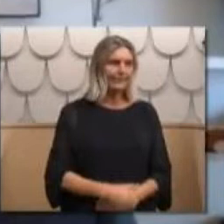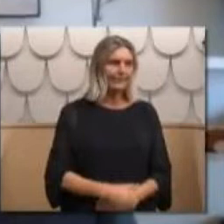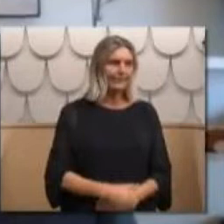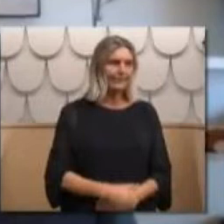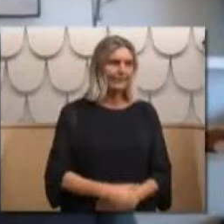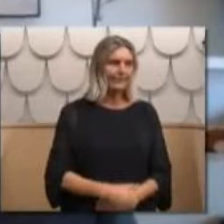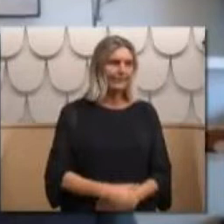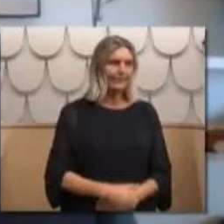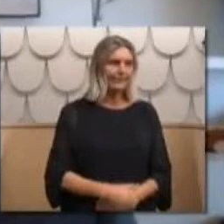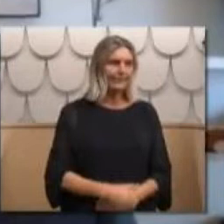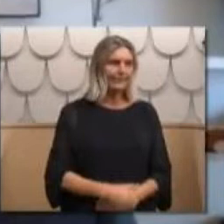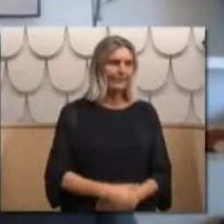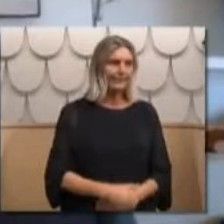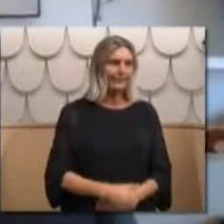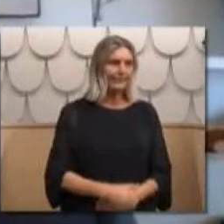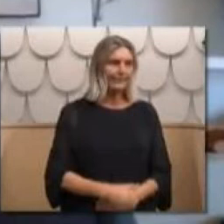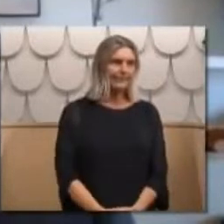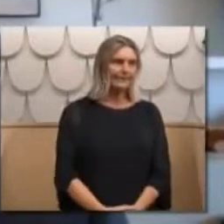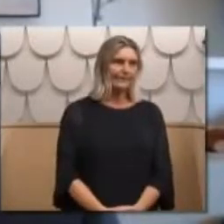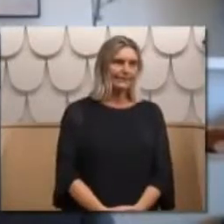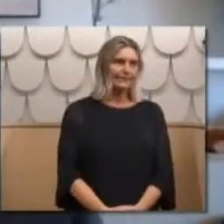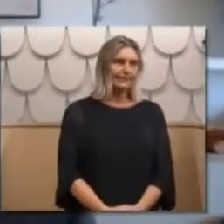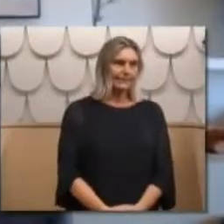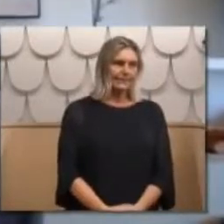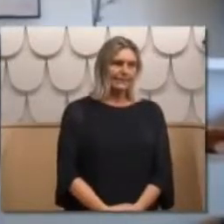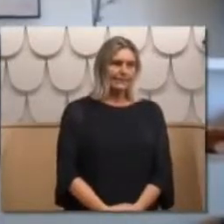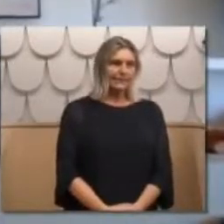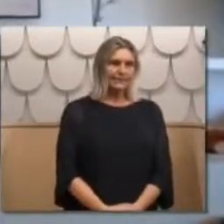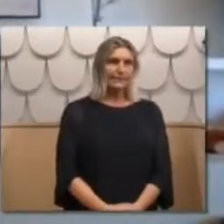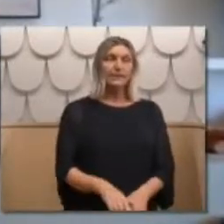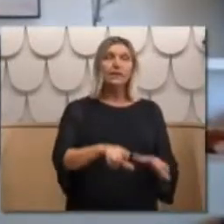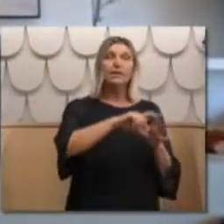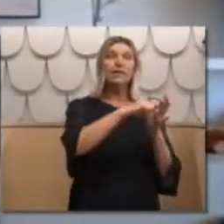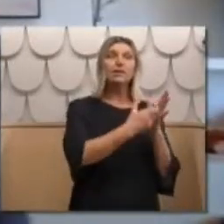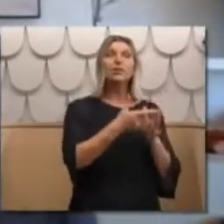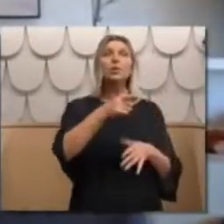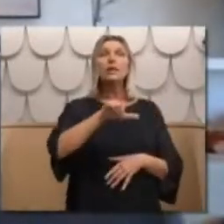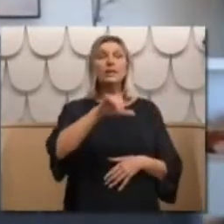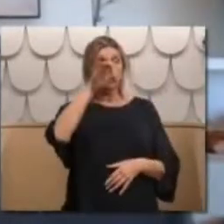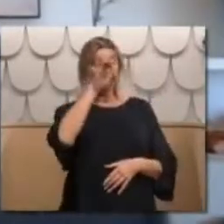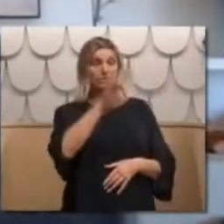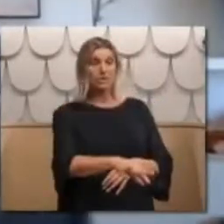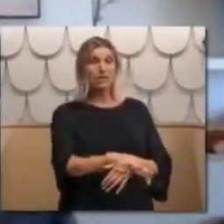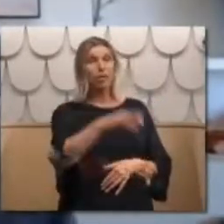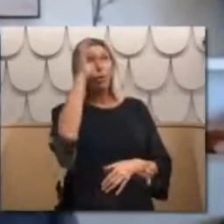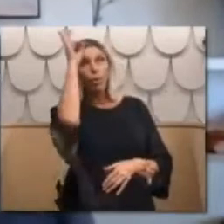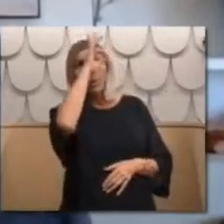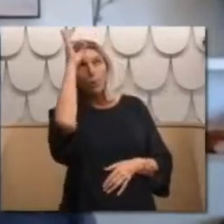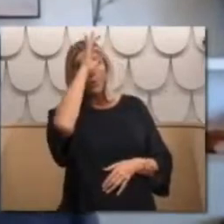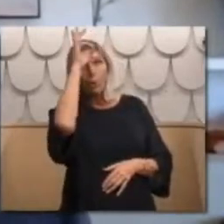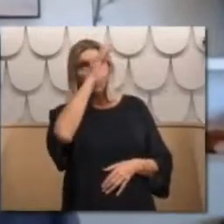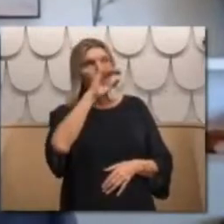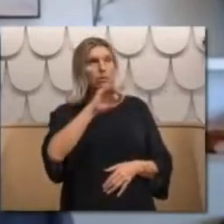modification. You know, let's do that. Dr. Leeks is neither aware of the matters before the inquiry nor